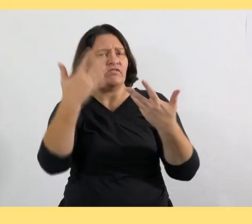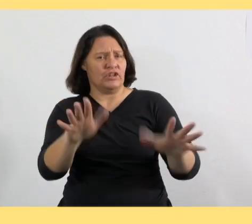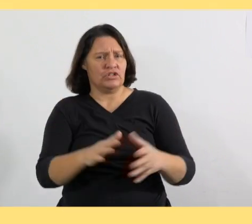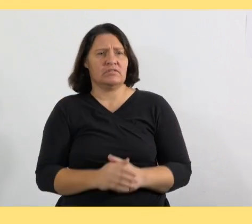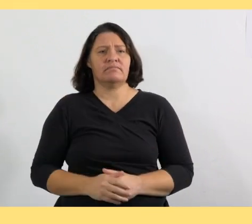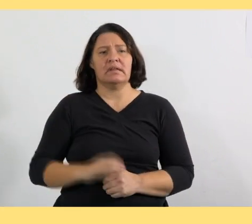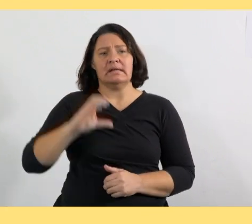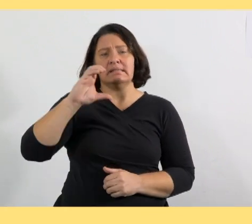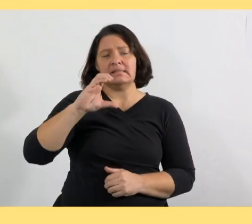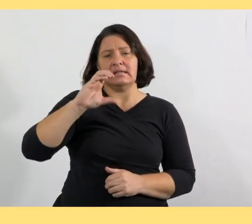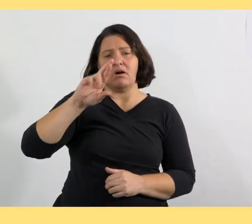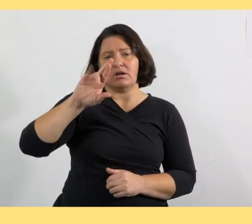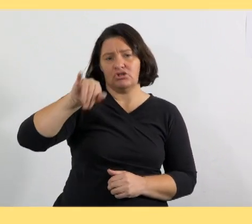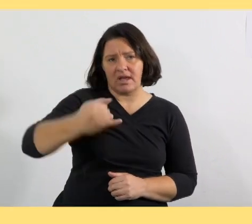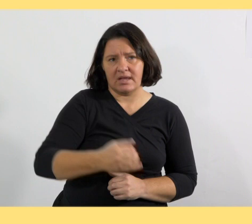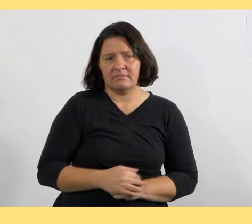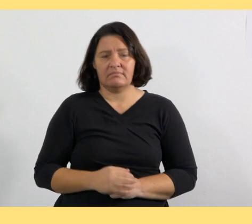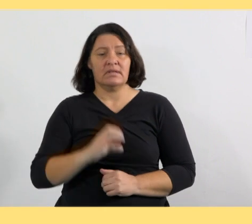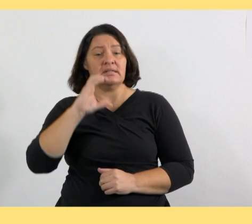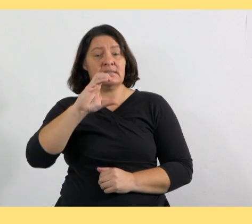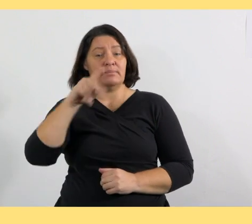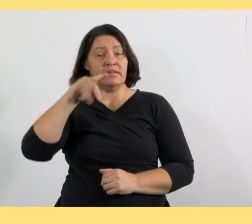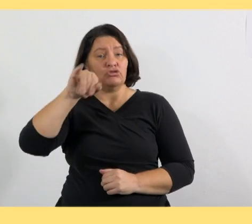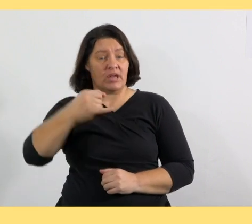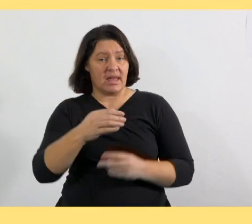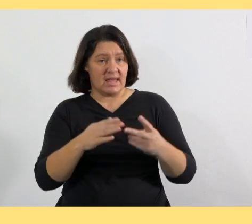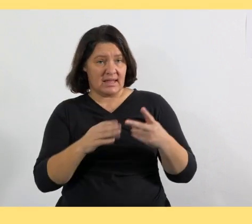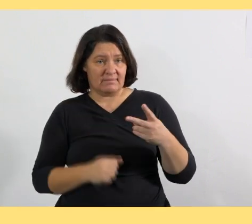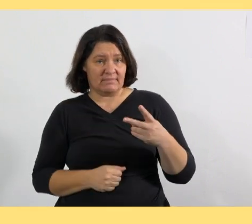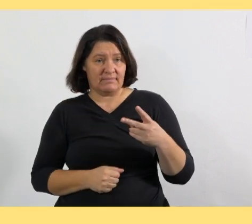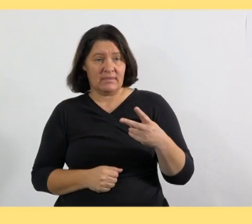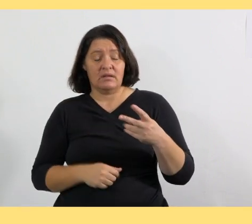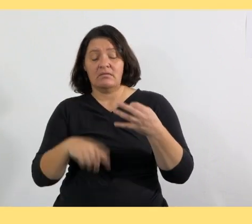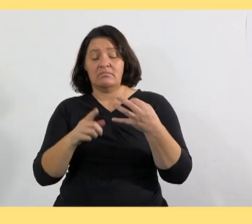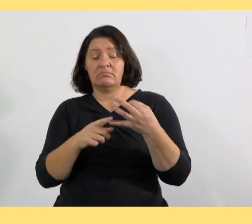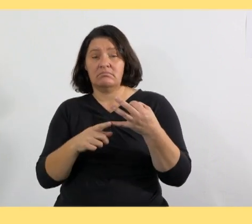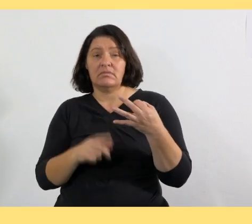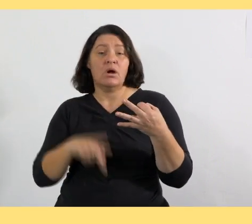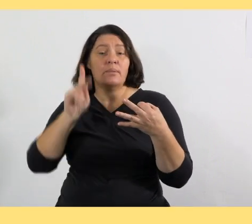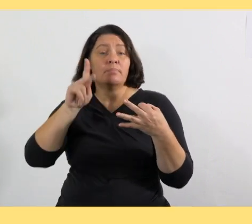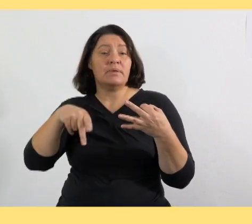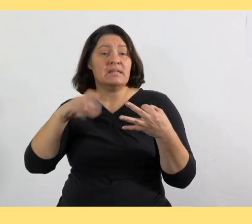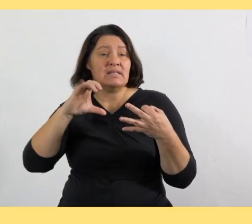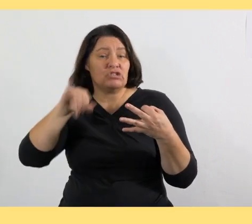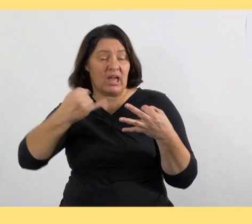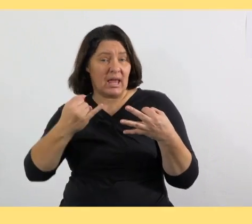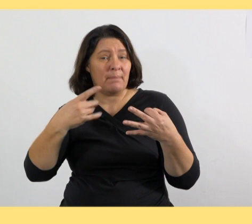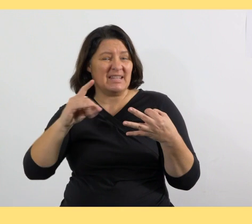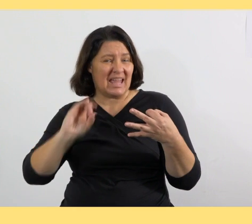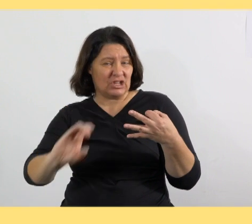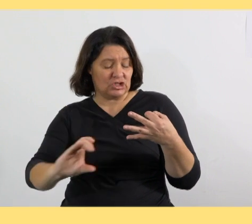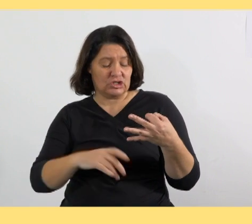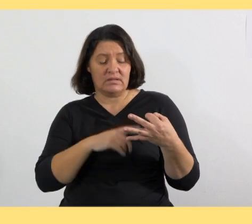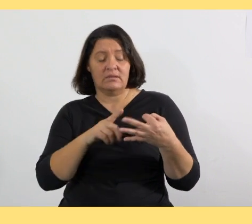cash payments journal. You should already know your petty cash journal as well as your